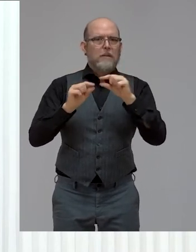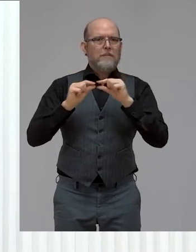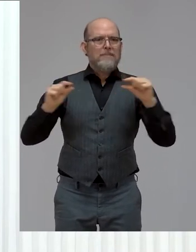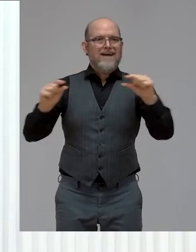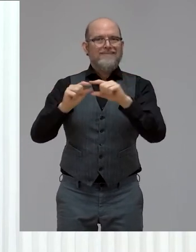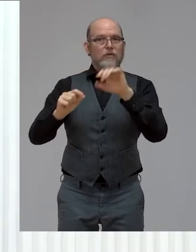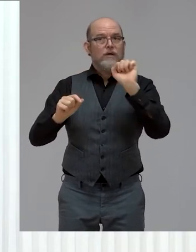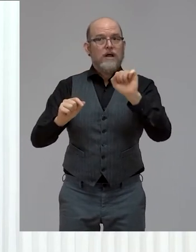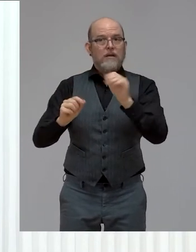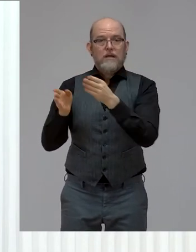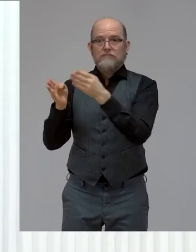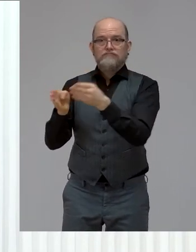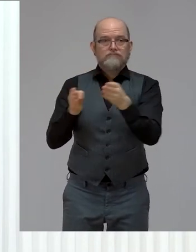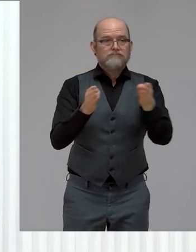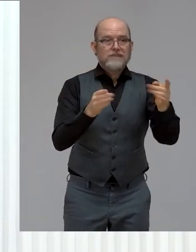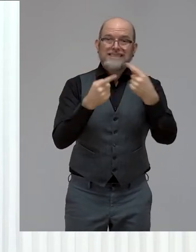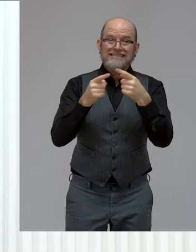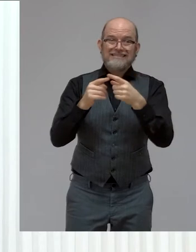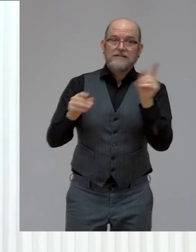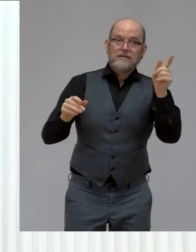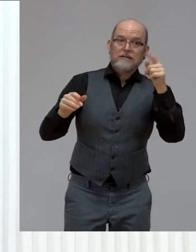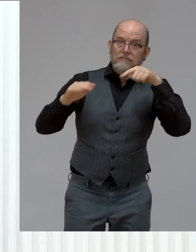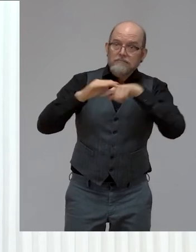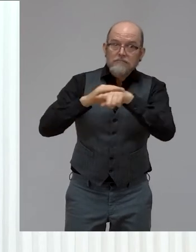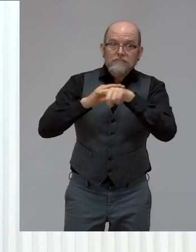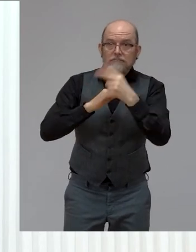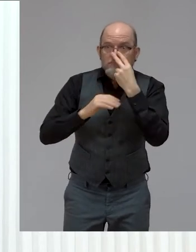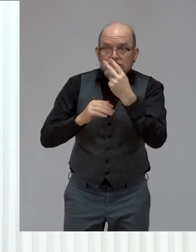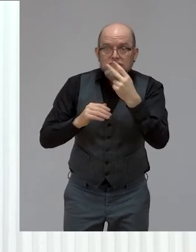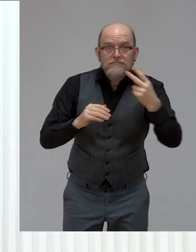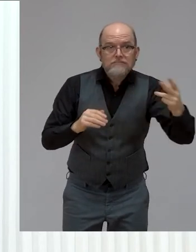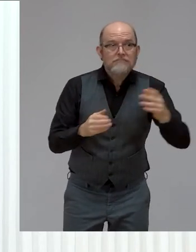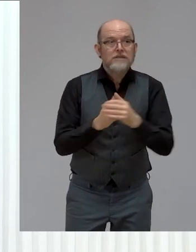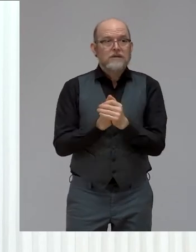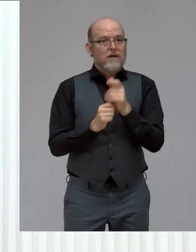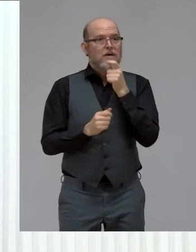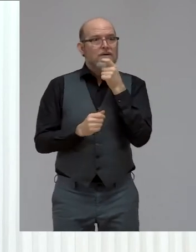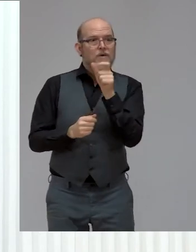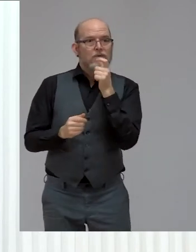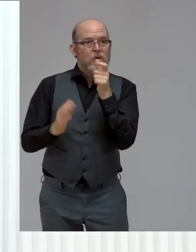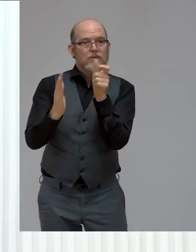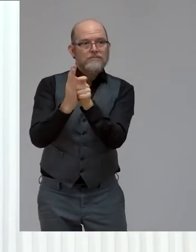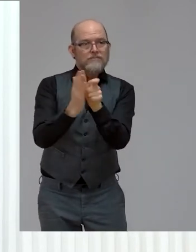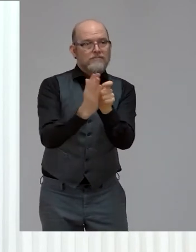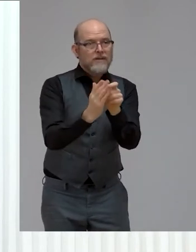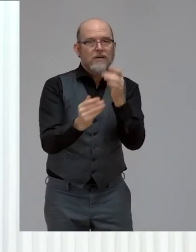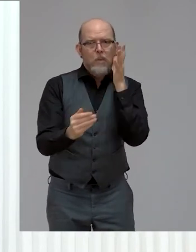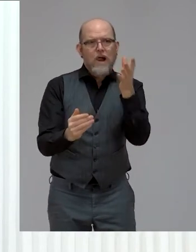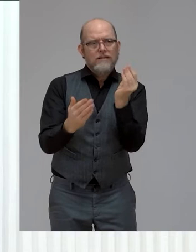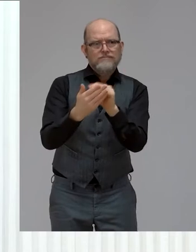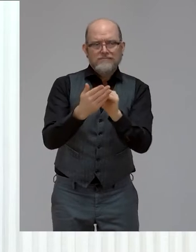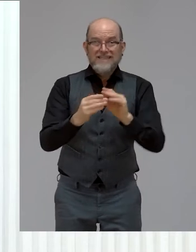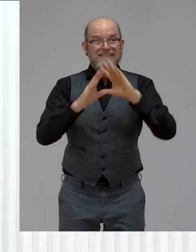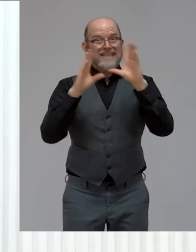with categorized content. Later this year, we will open up the Zero Project